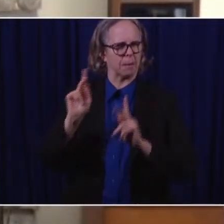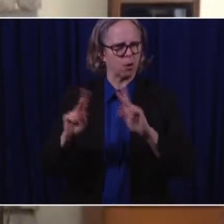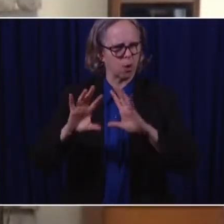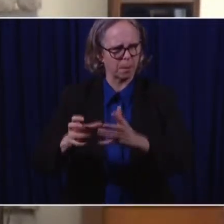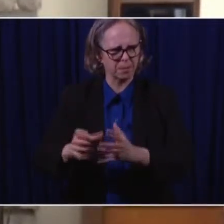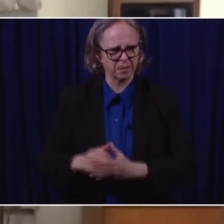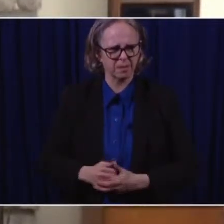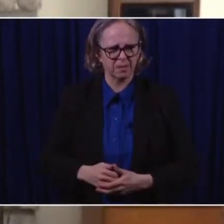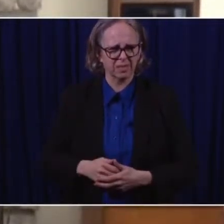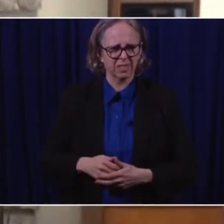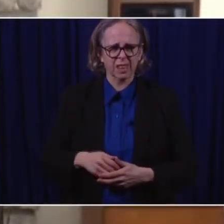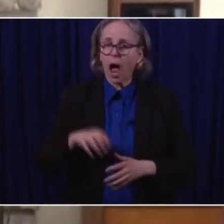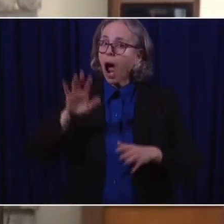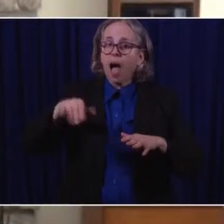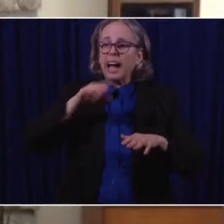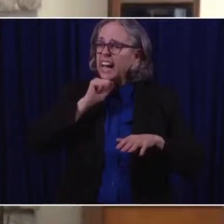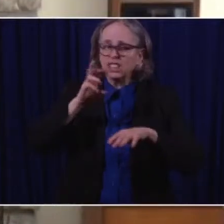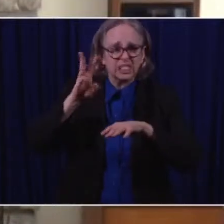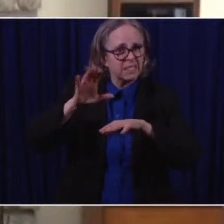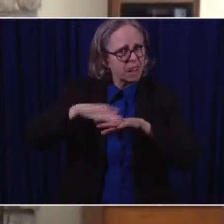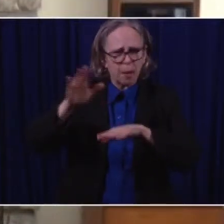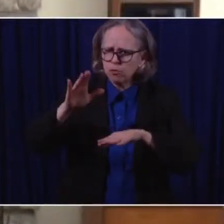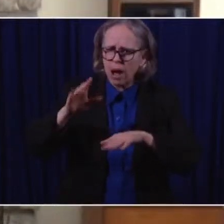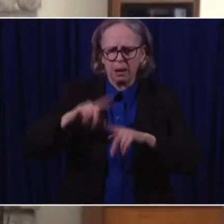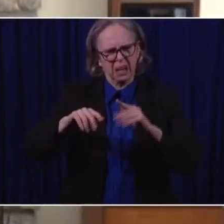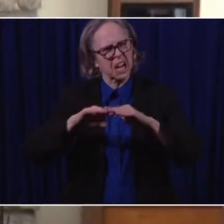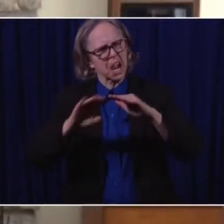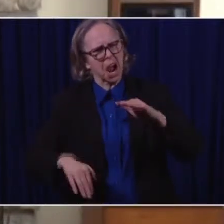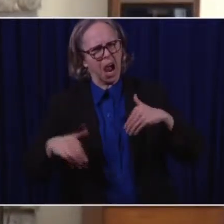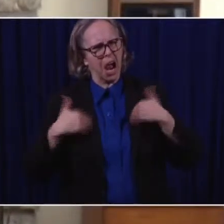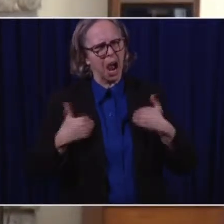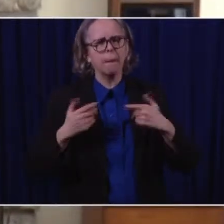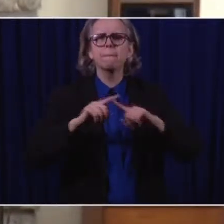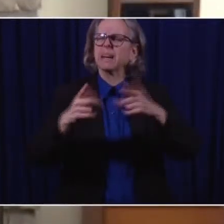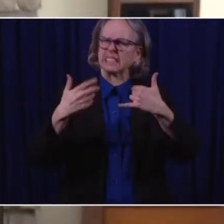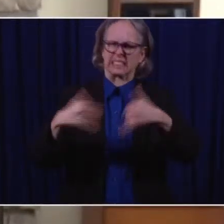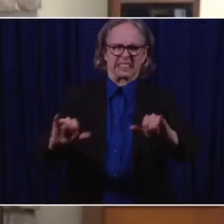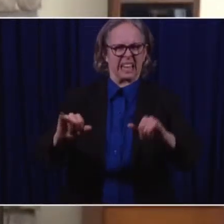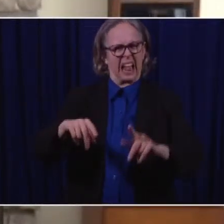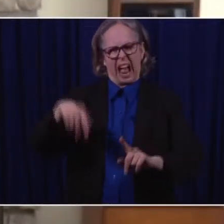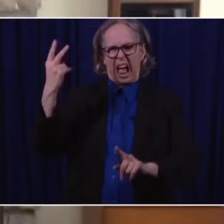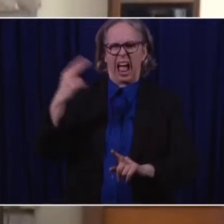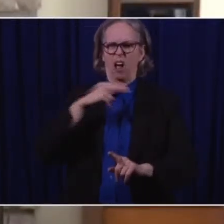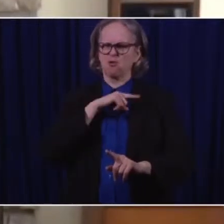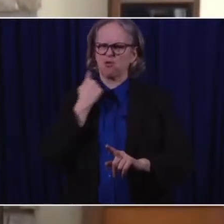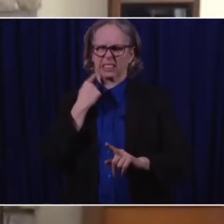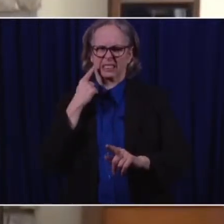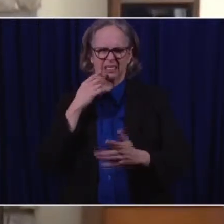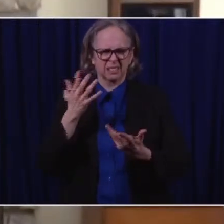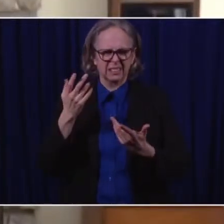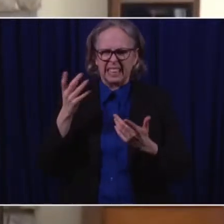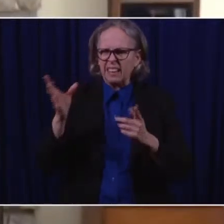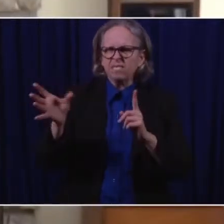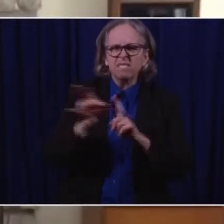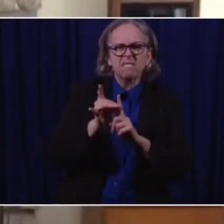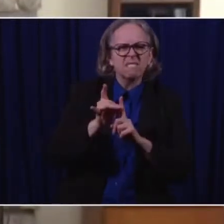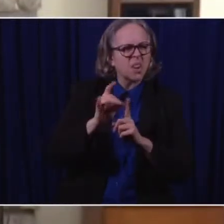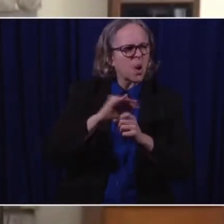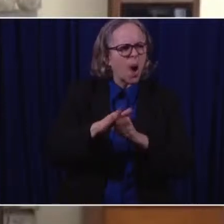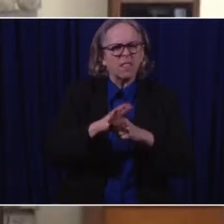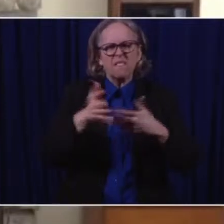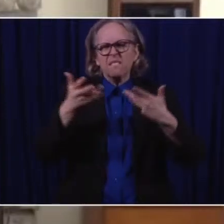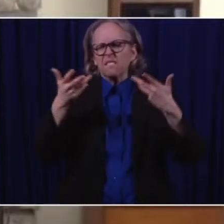65, but these are people who have a very high risk if they get COVID, extremely high